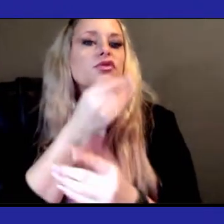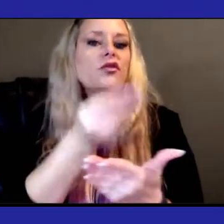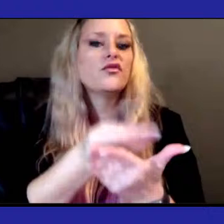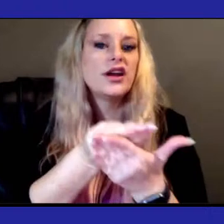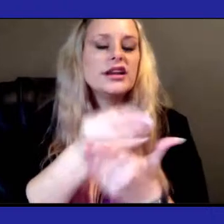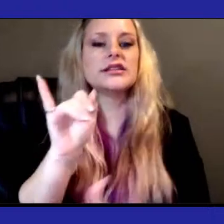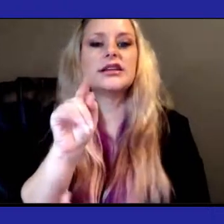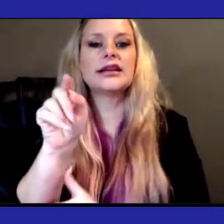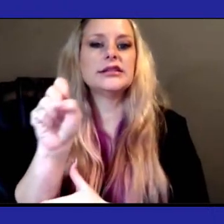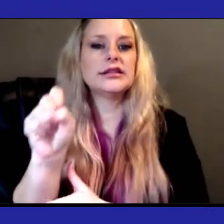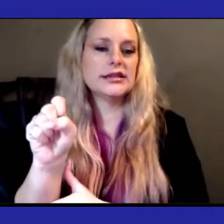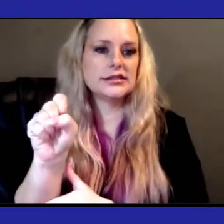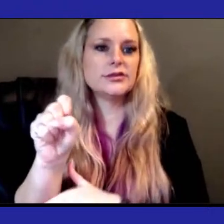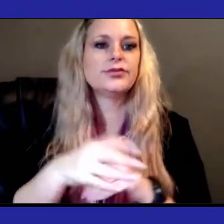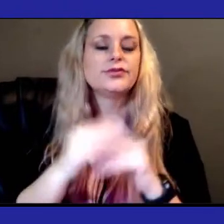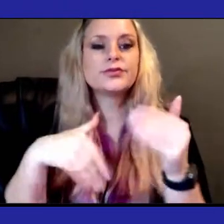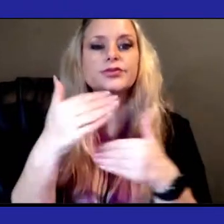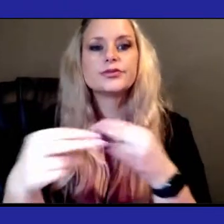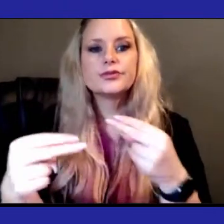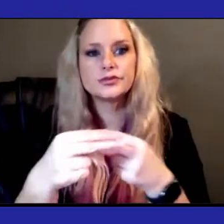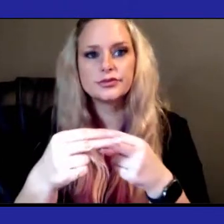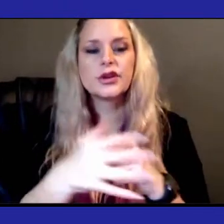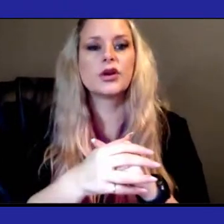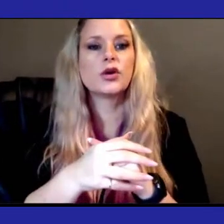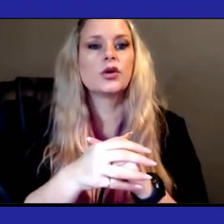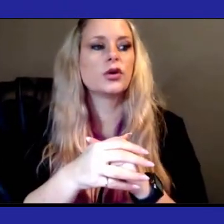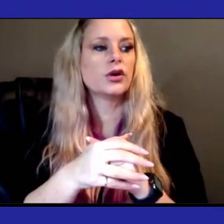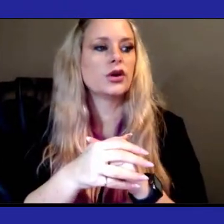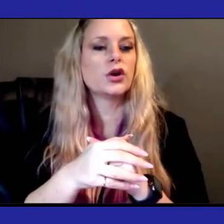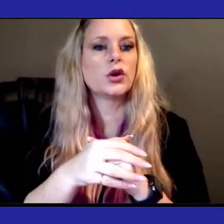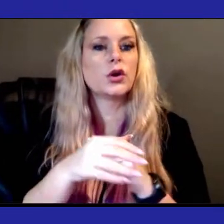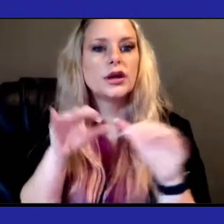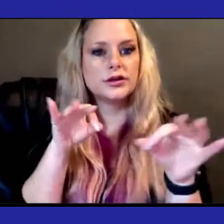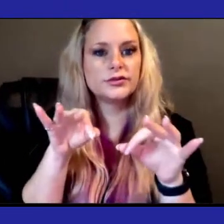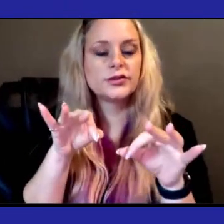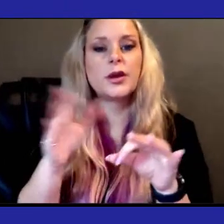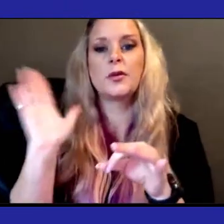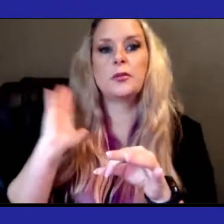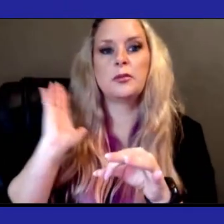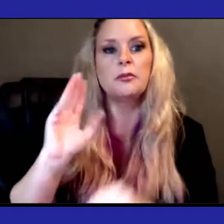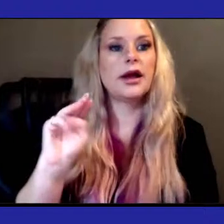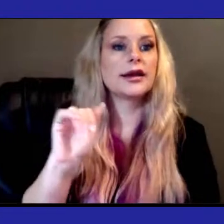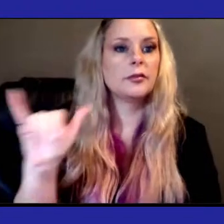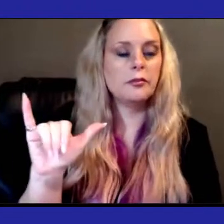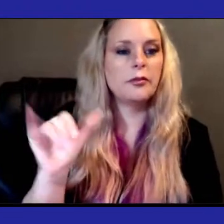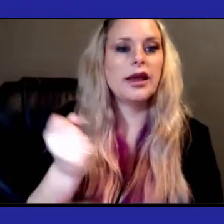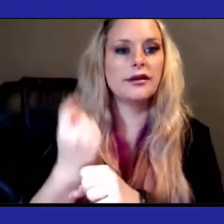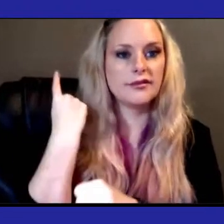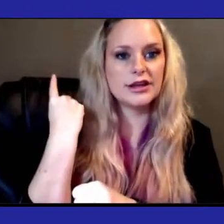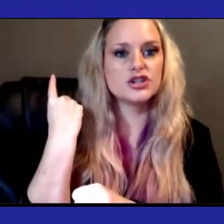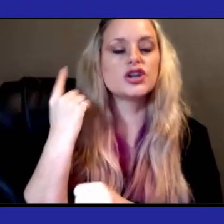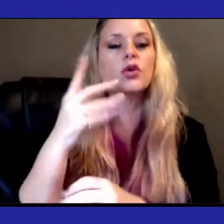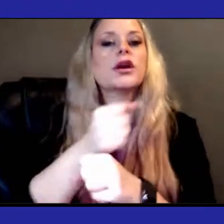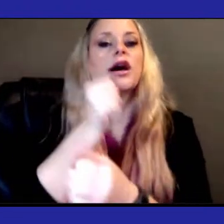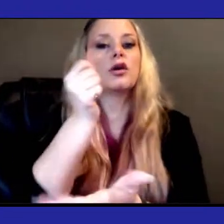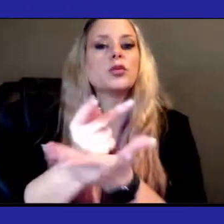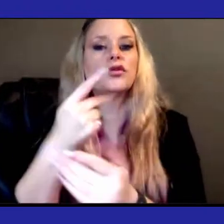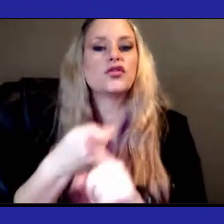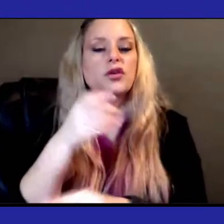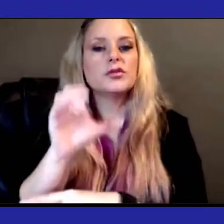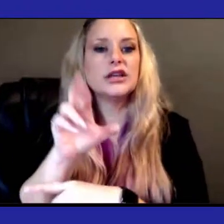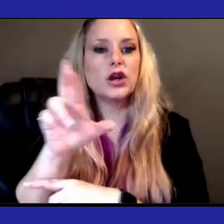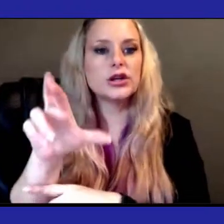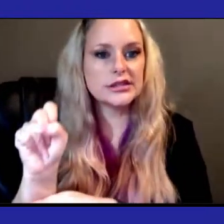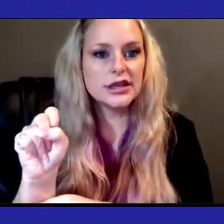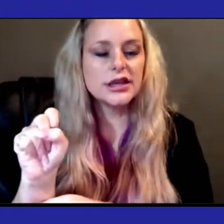slide. Quick overview of the procurement. Back in May of last year, we received approval from CRC to issue an RFP to City